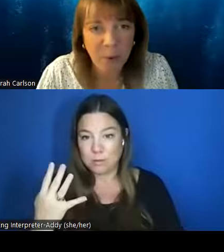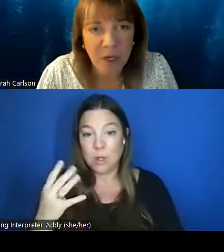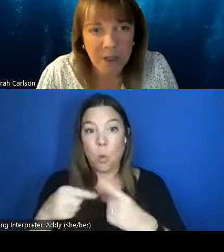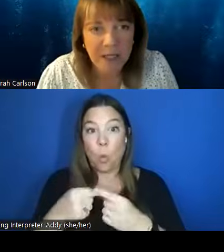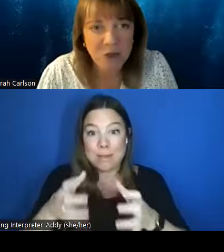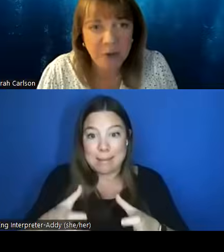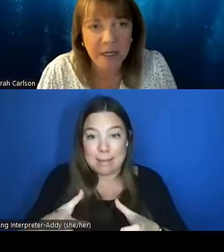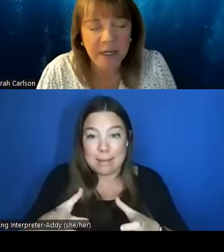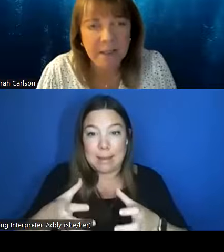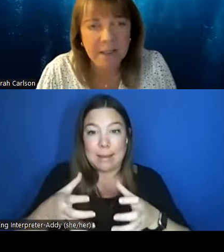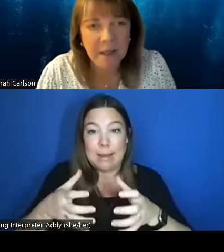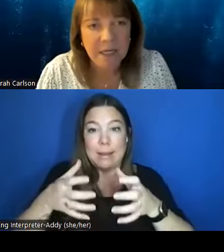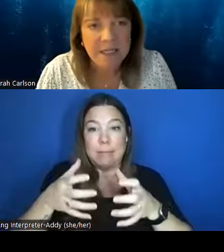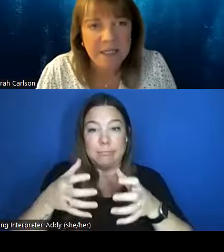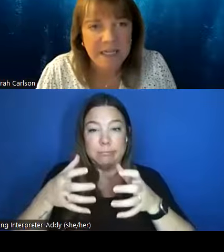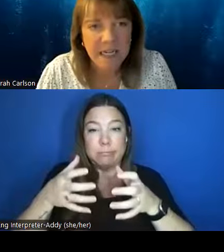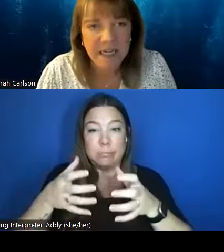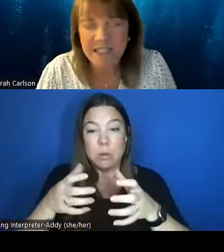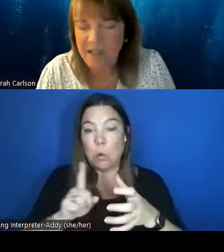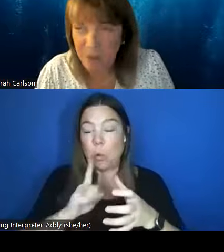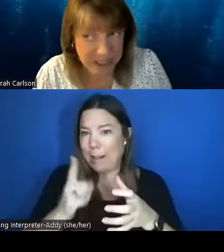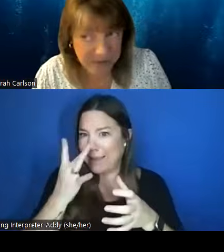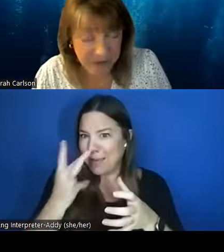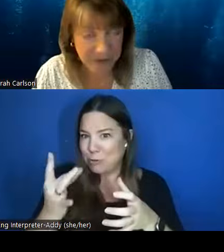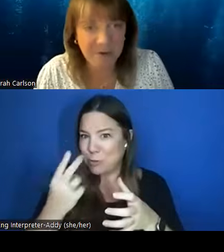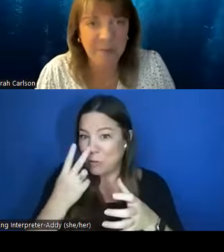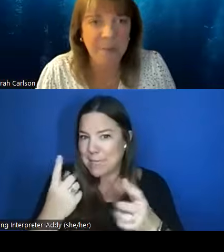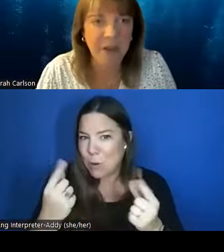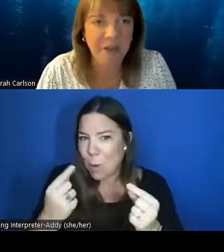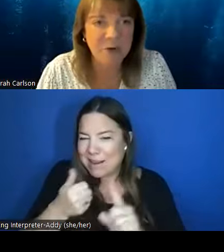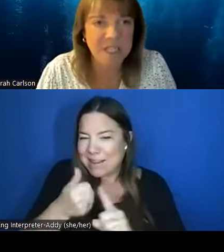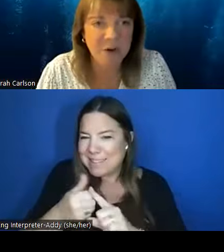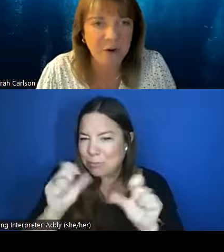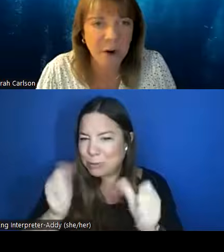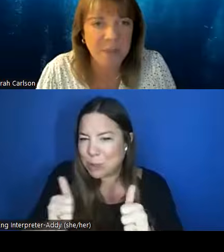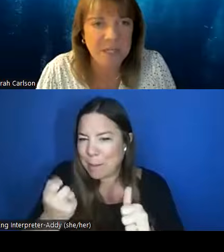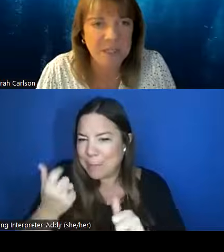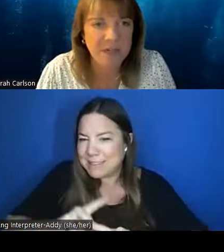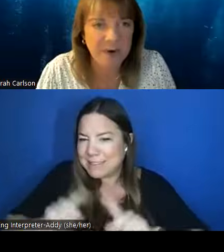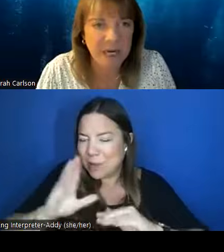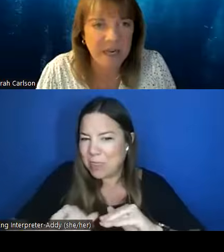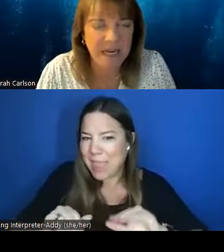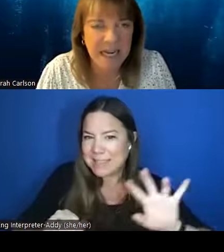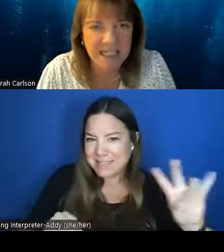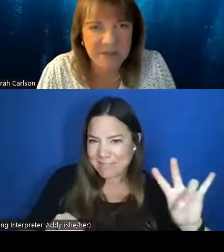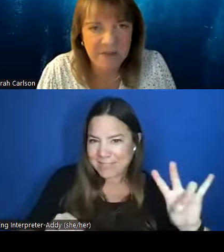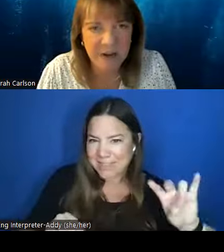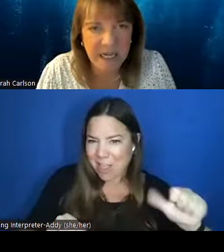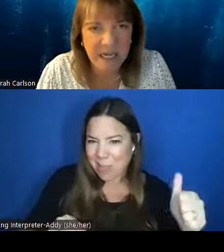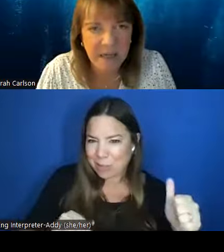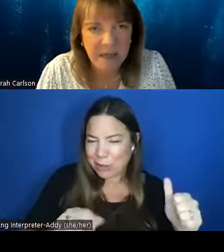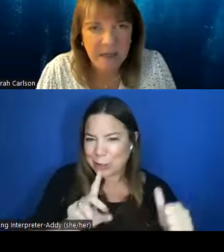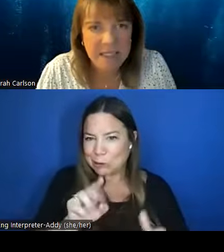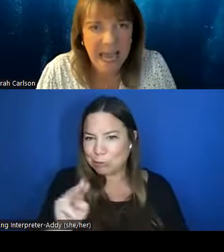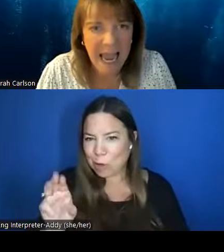we were really intrigued to see that it's a little bit different from the other 7 drums. It's different in that it has these